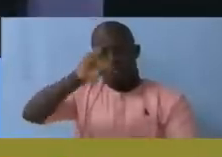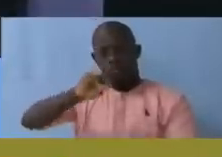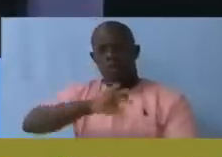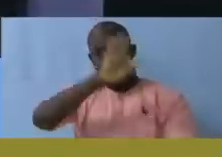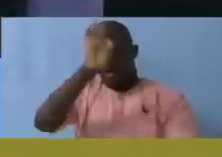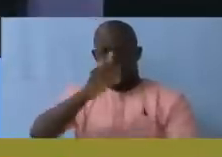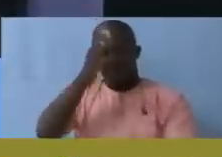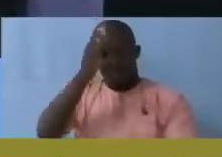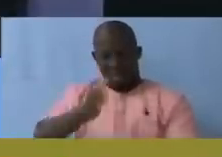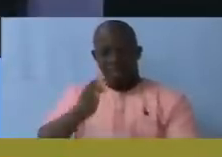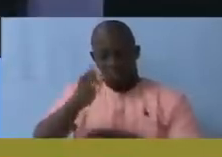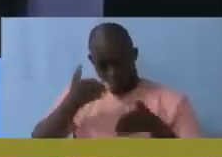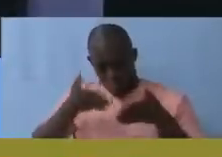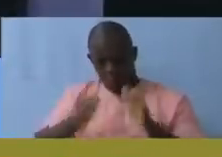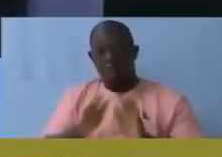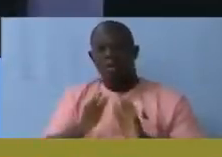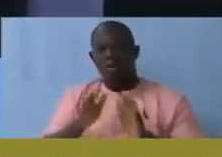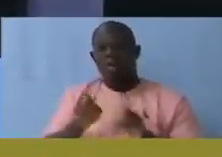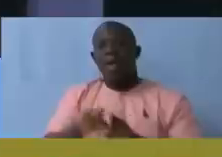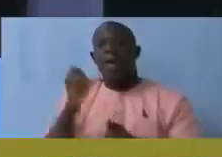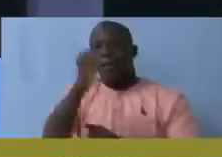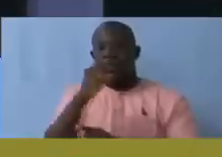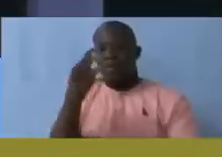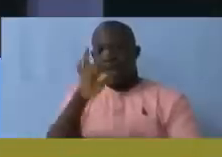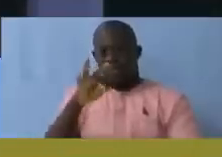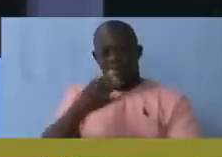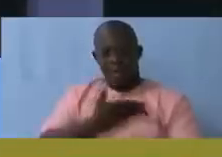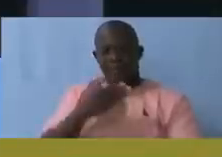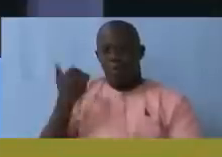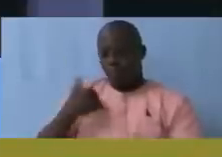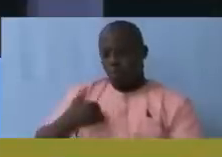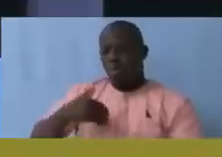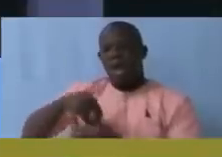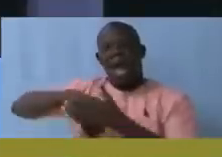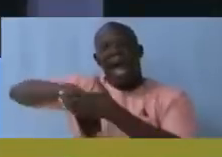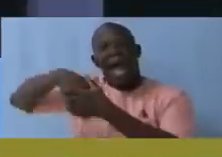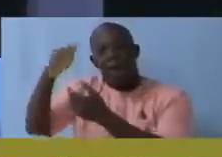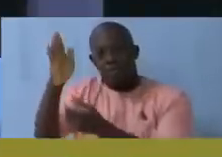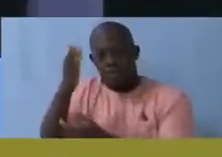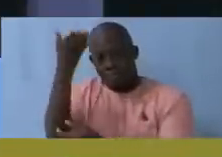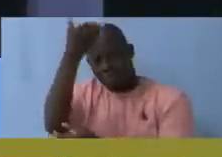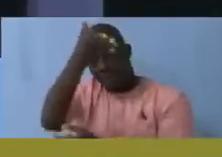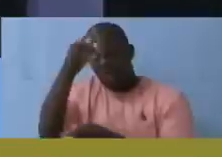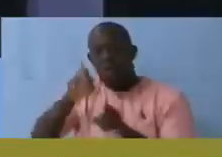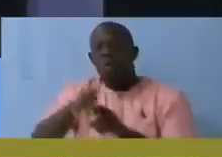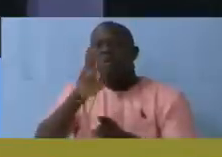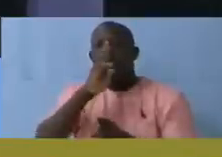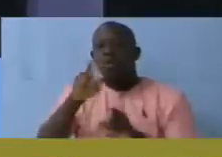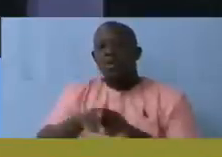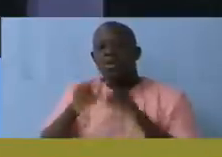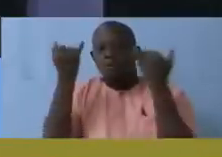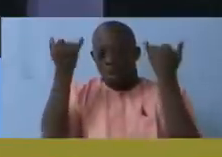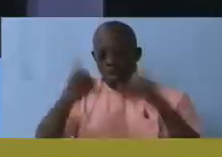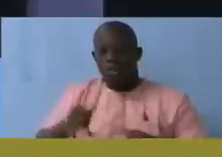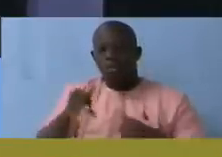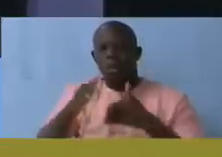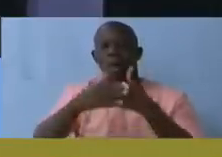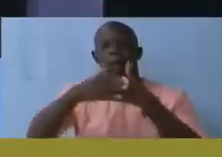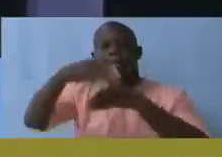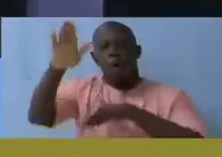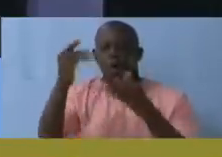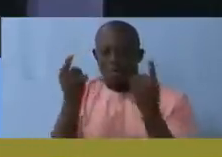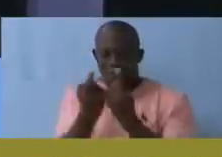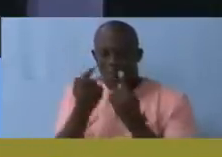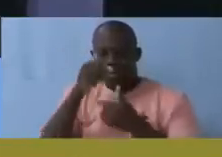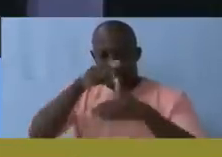because if there are still people out there who have missed a lot in the